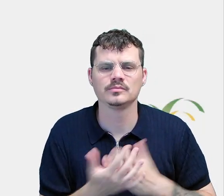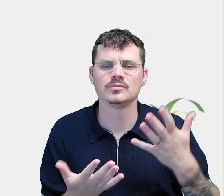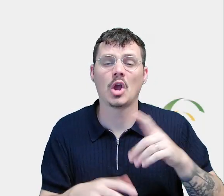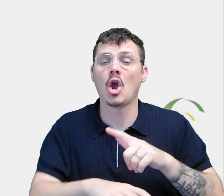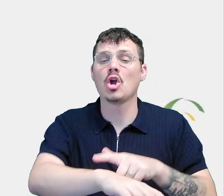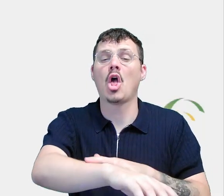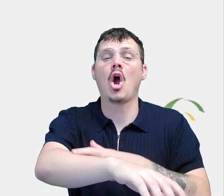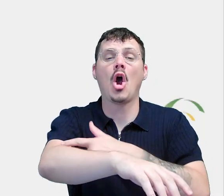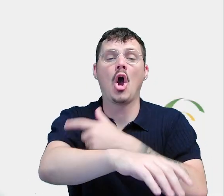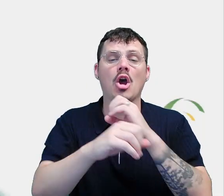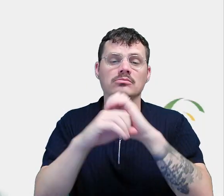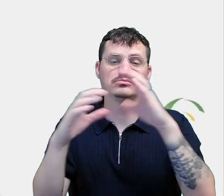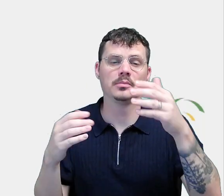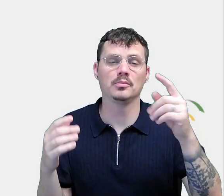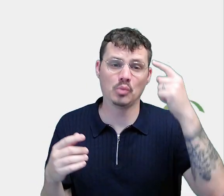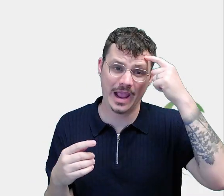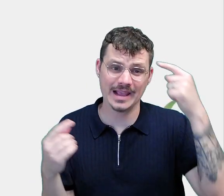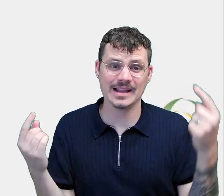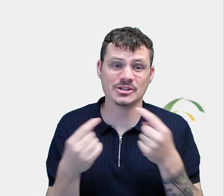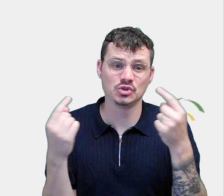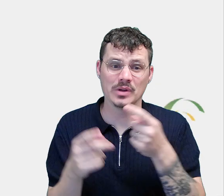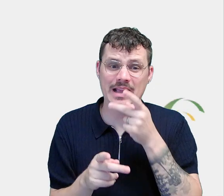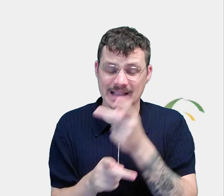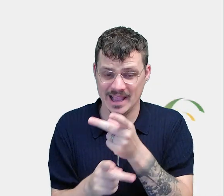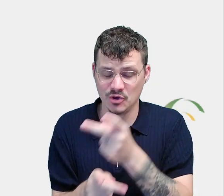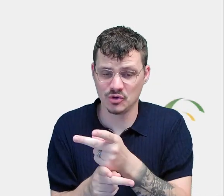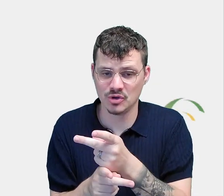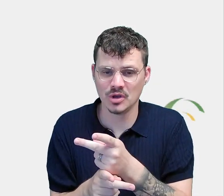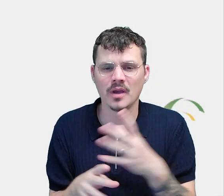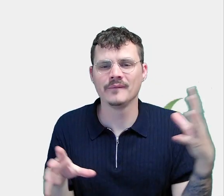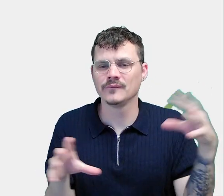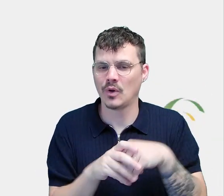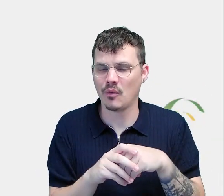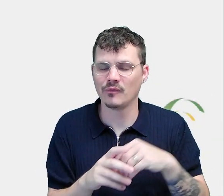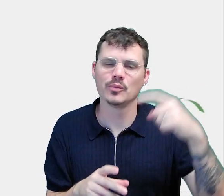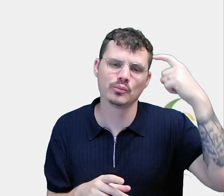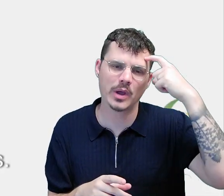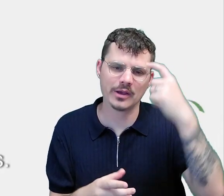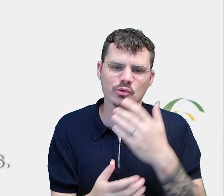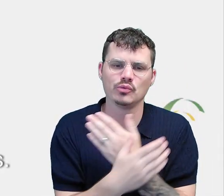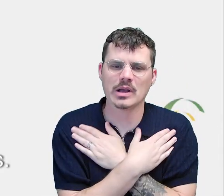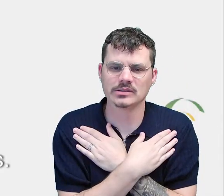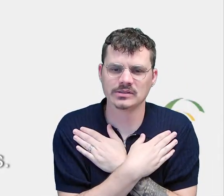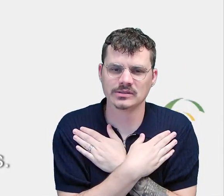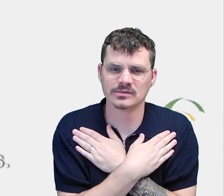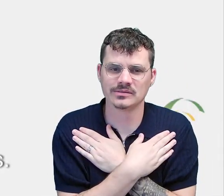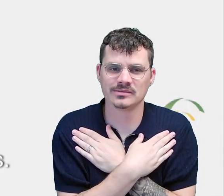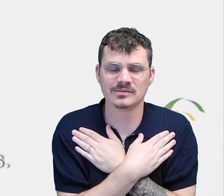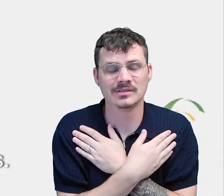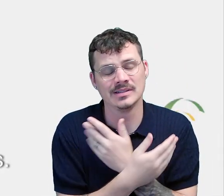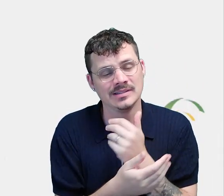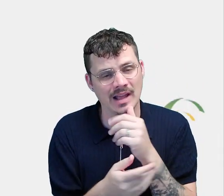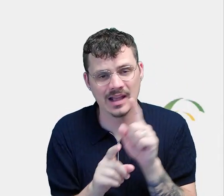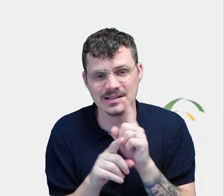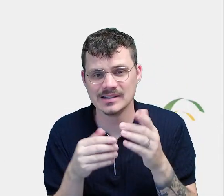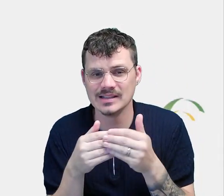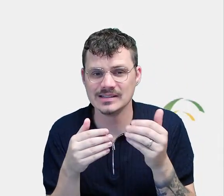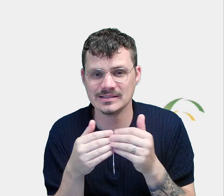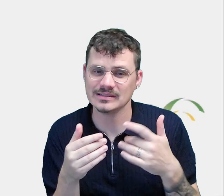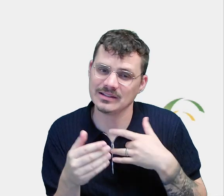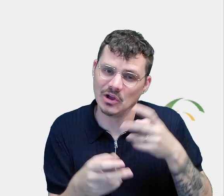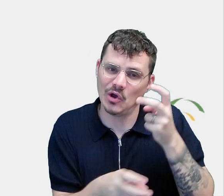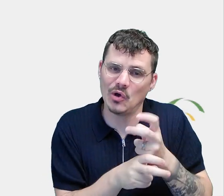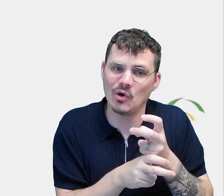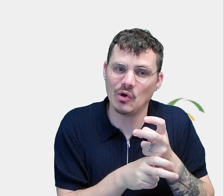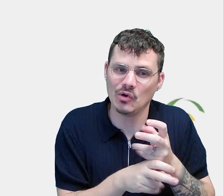Longer term brain injury care involves brain rest, which is a lot harder than it sounds.